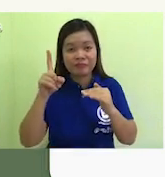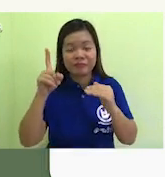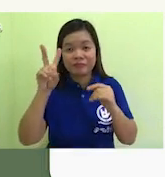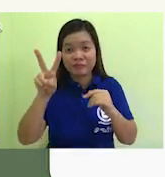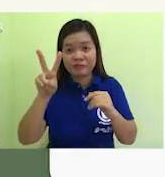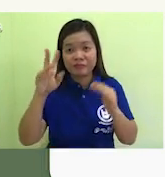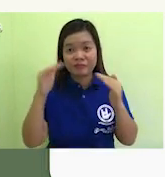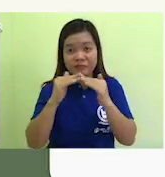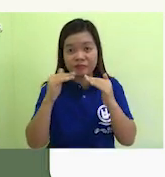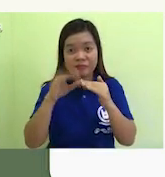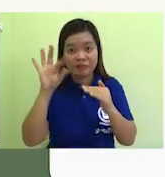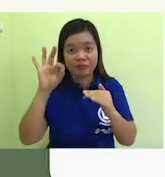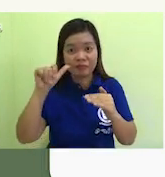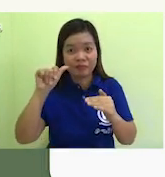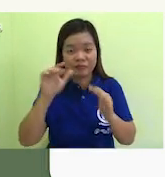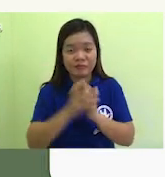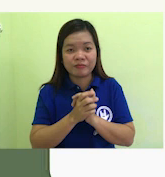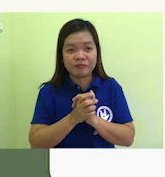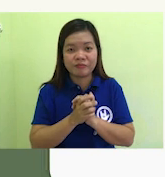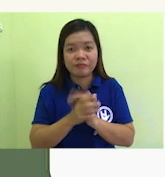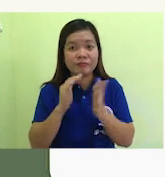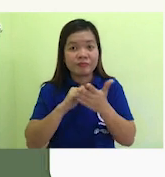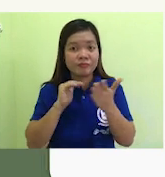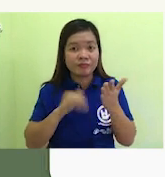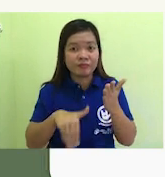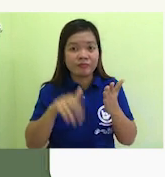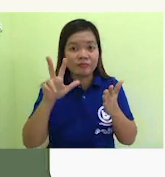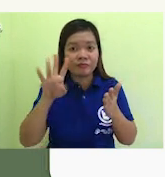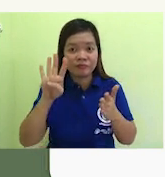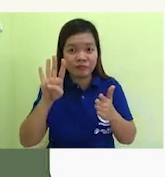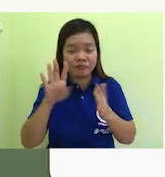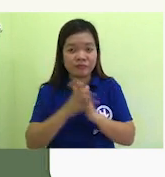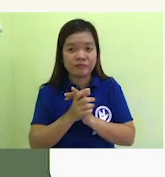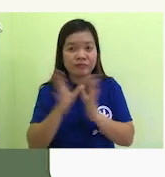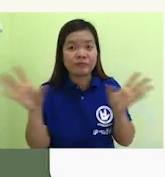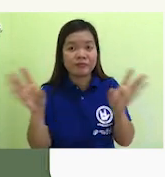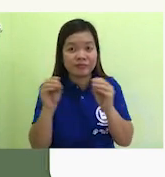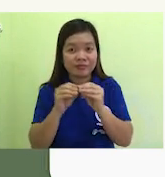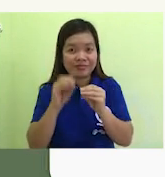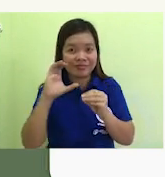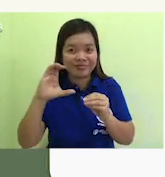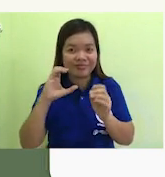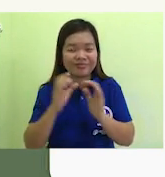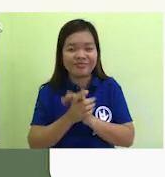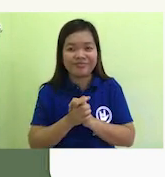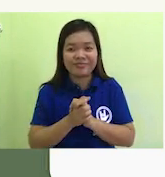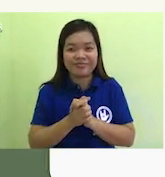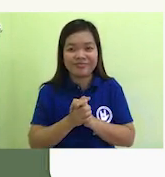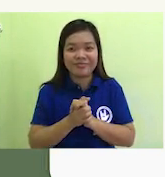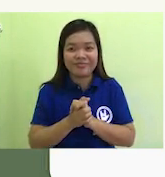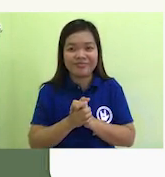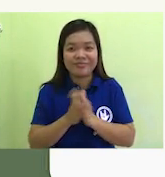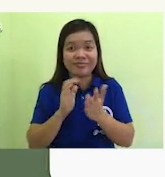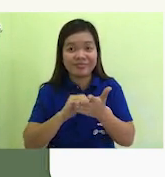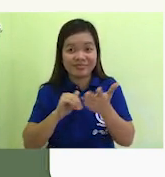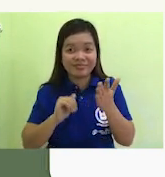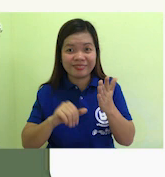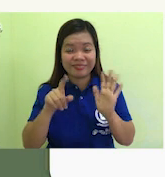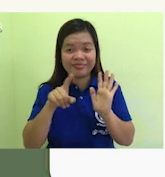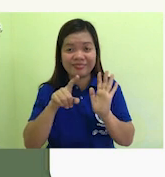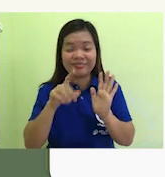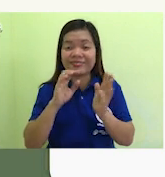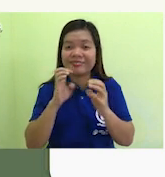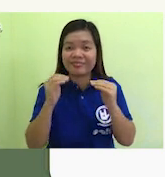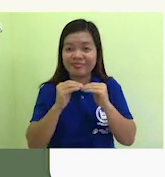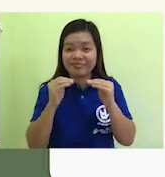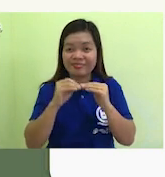Equation 1 is 2 equals 9a minus 3b plus c.